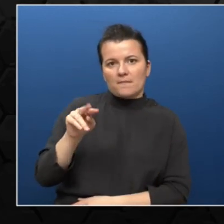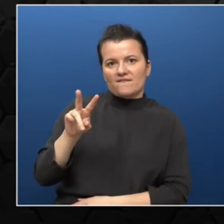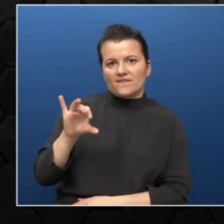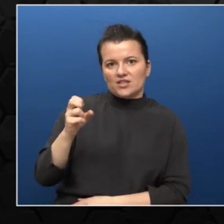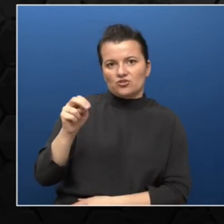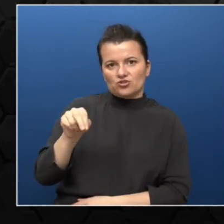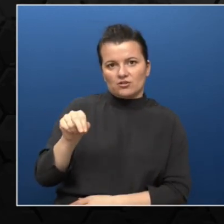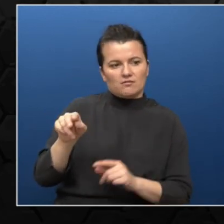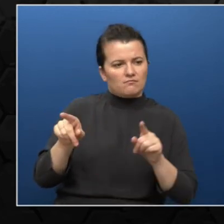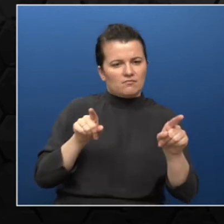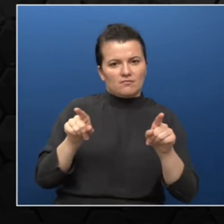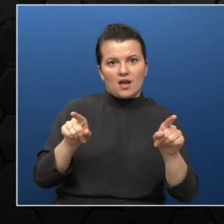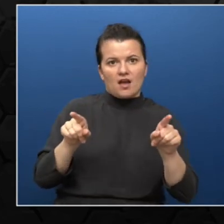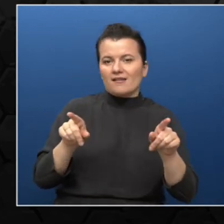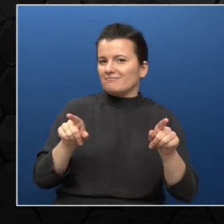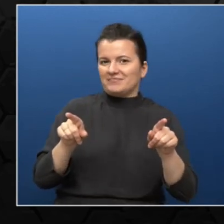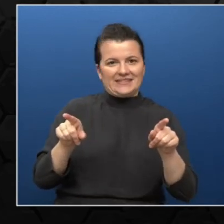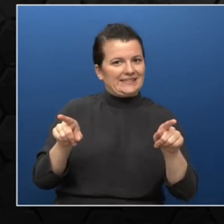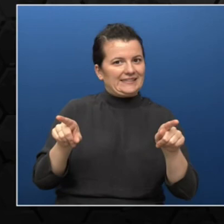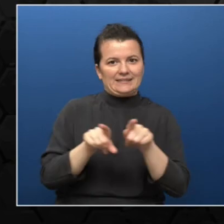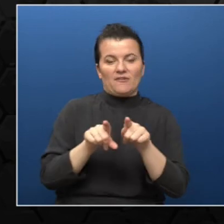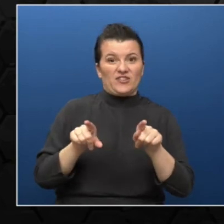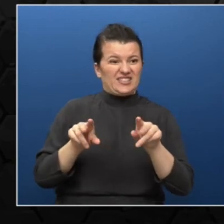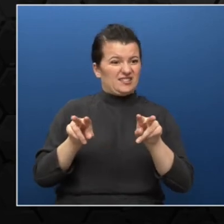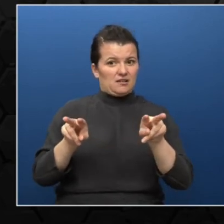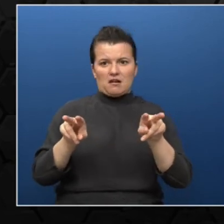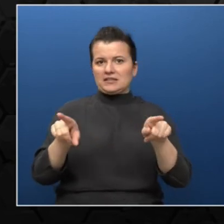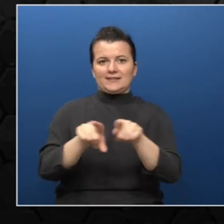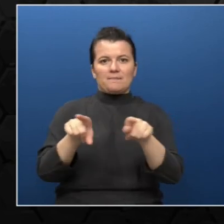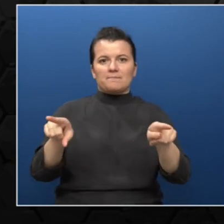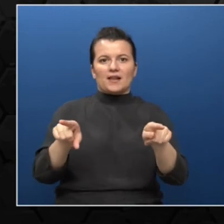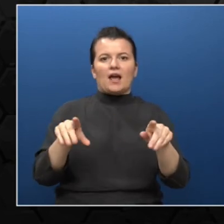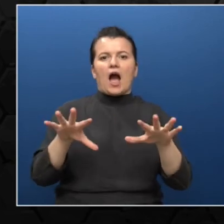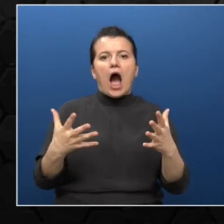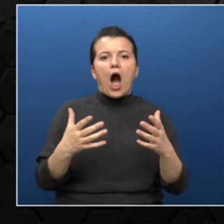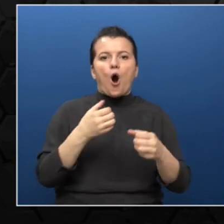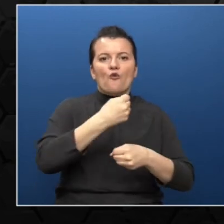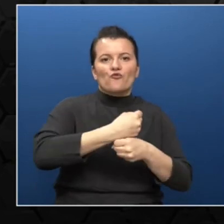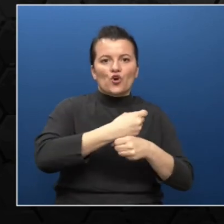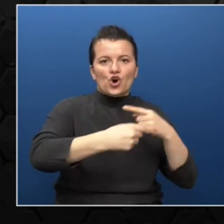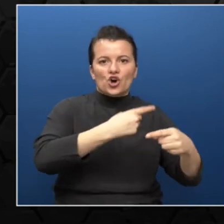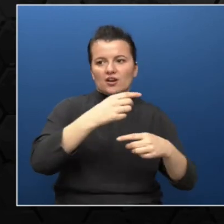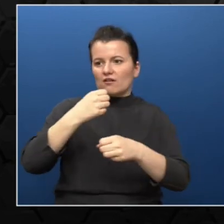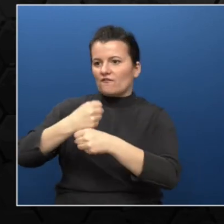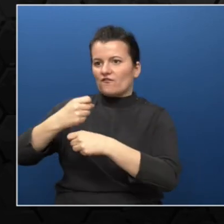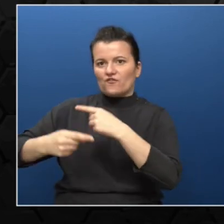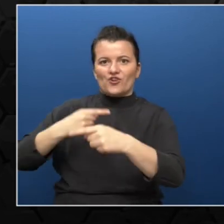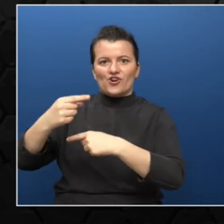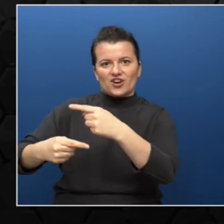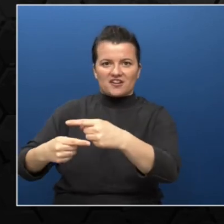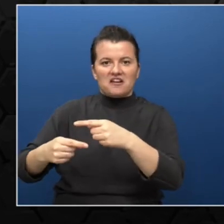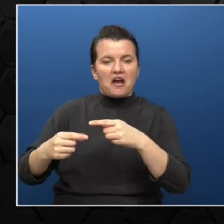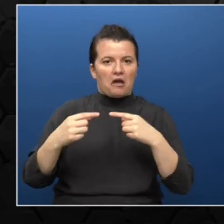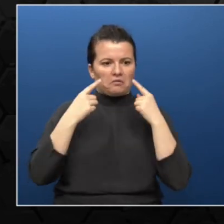same problems, no question. But there are 2 factors to keep in mind.